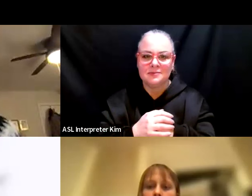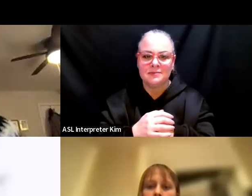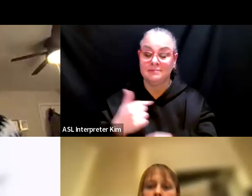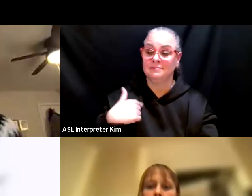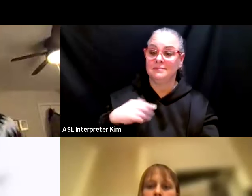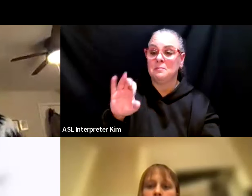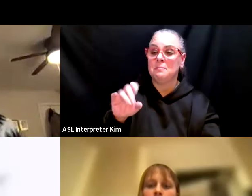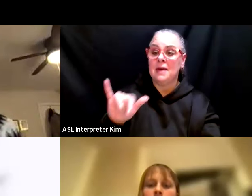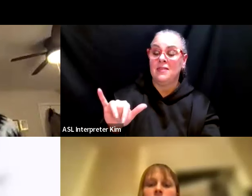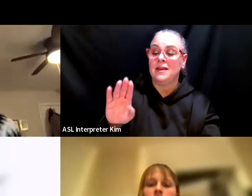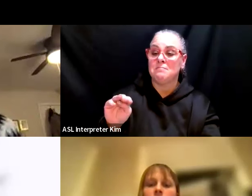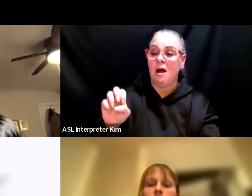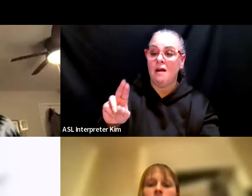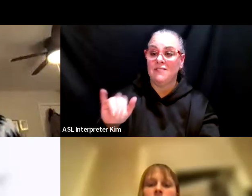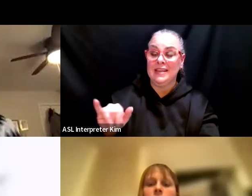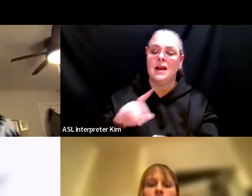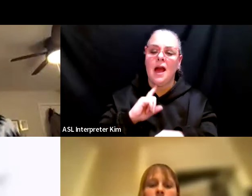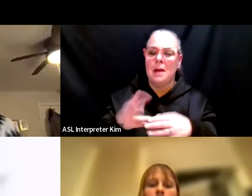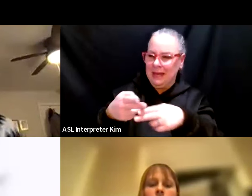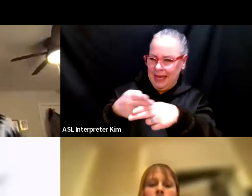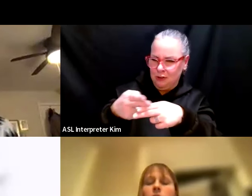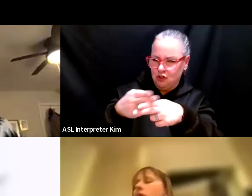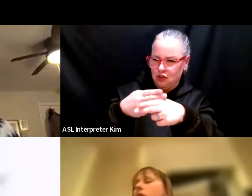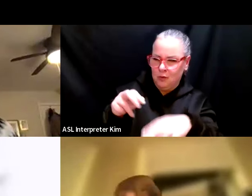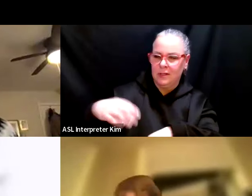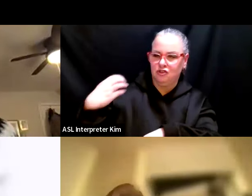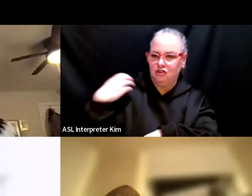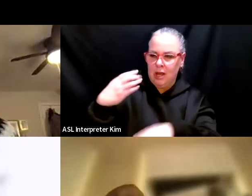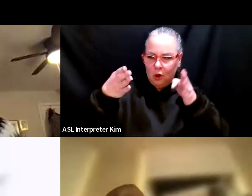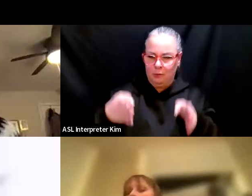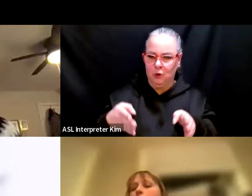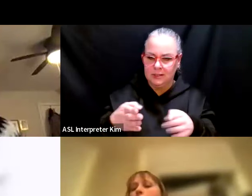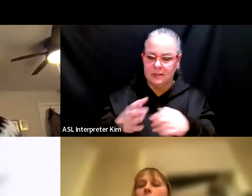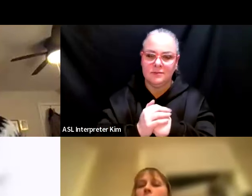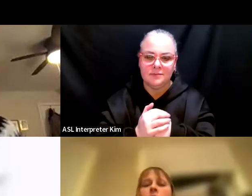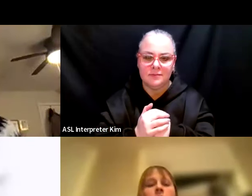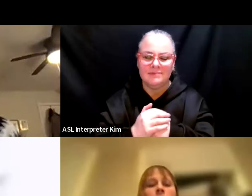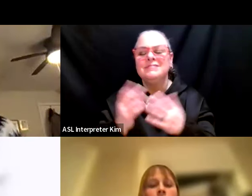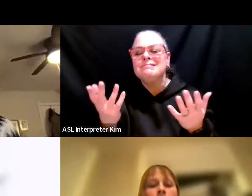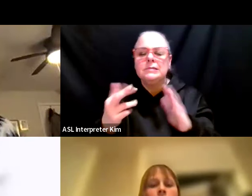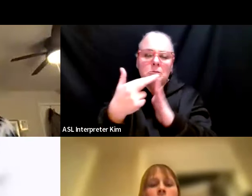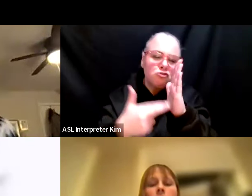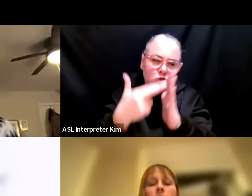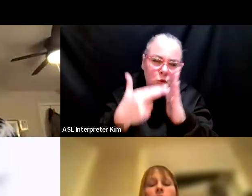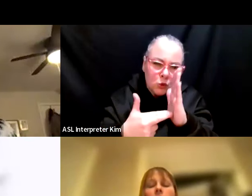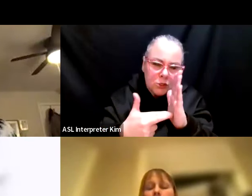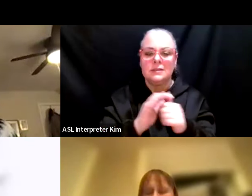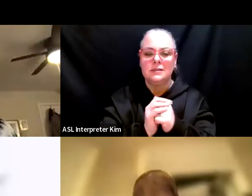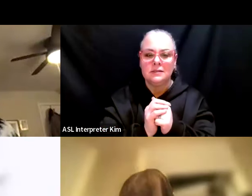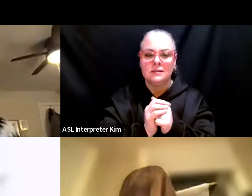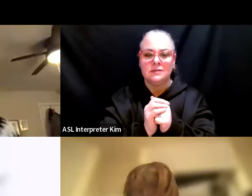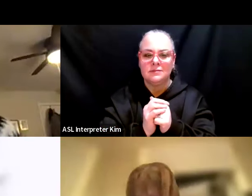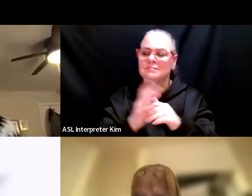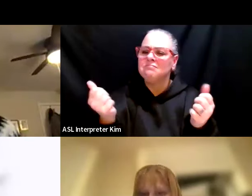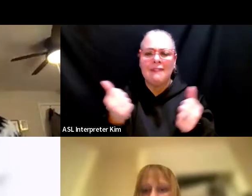Bethany Moffi. I'm serving as the interim chair. Just to establish a couple of norms, everyone, we're all here